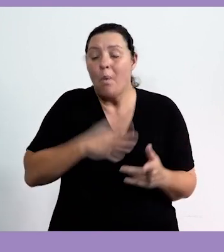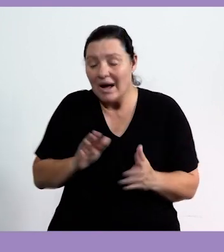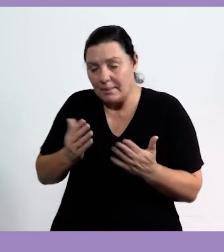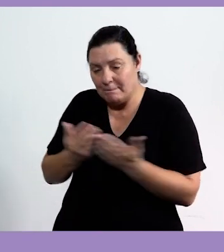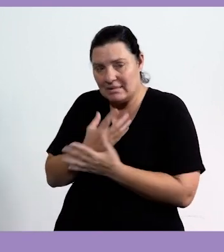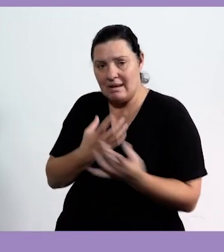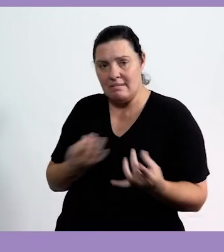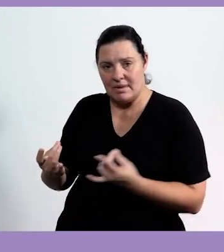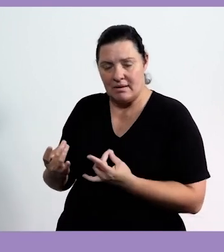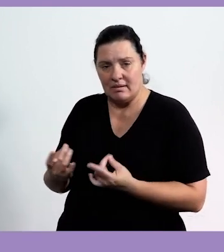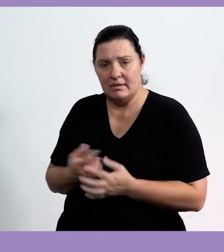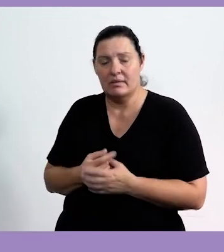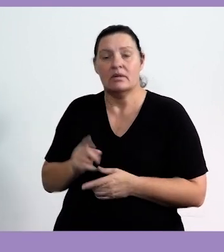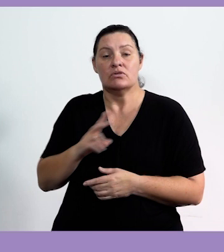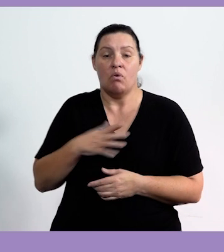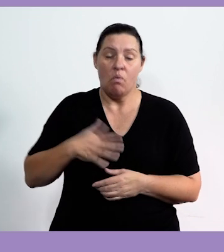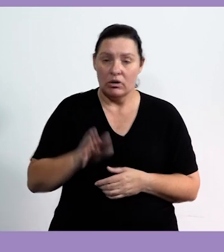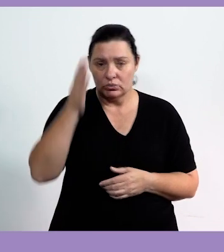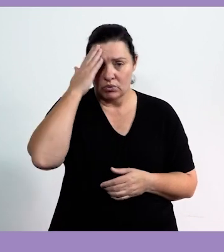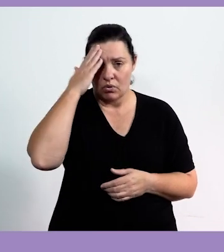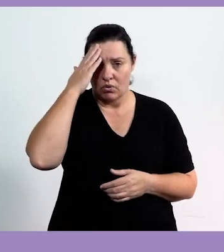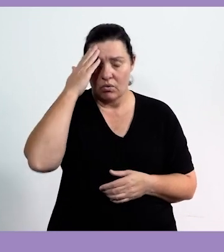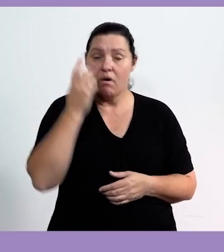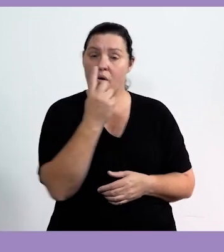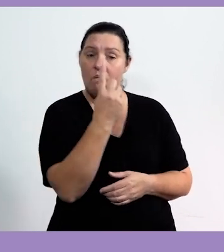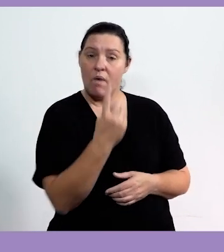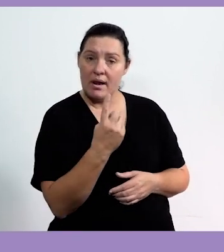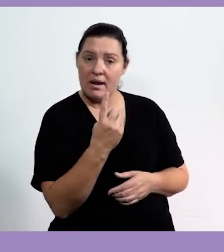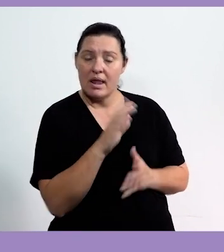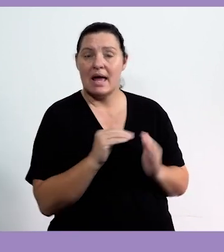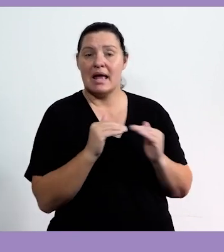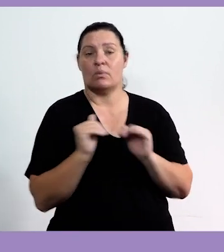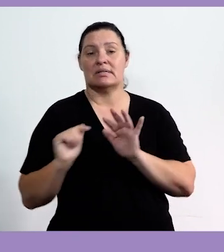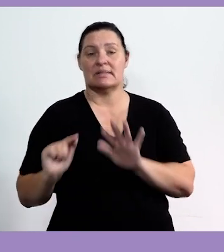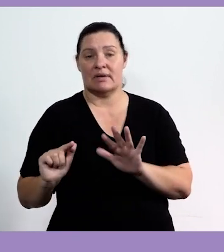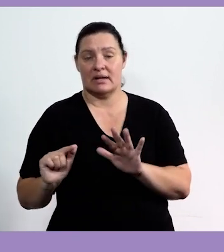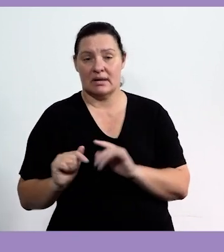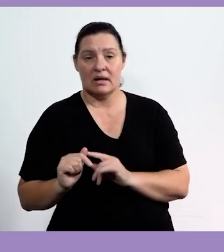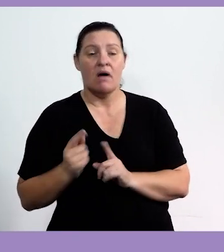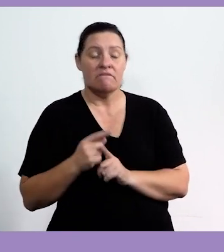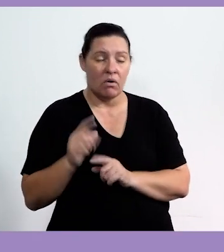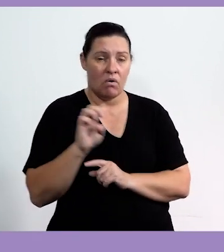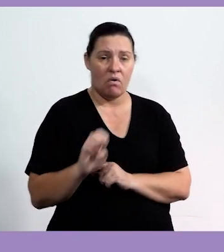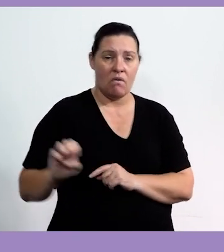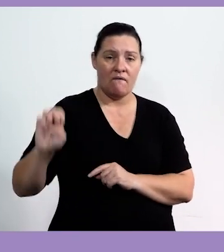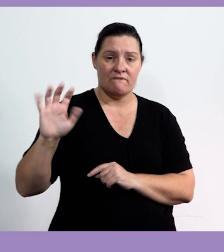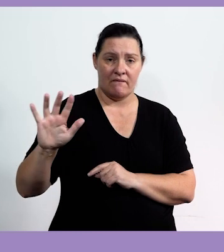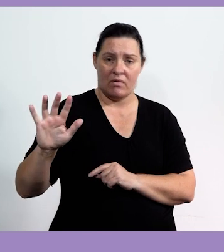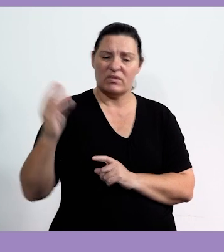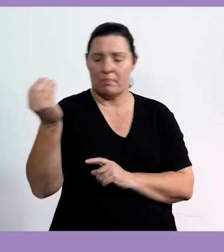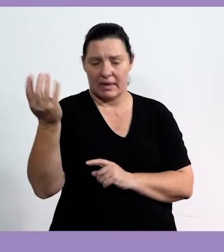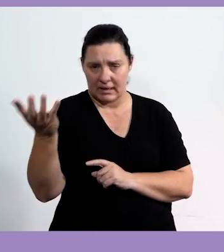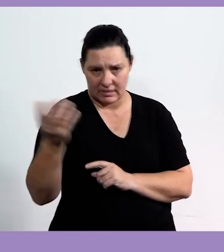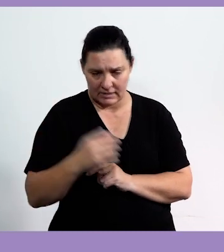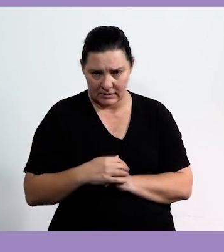the missing number. So we need to know that 1 is equals to 7 to the exponent